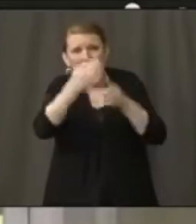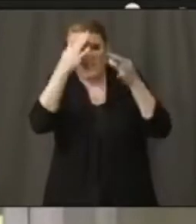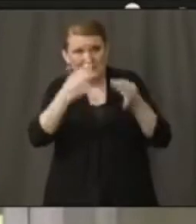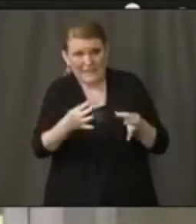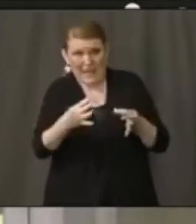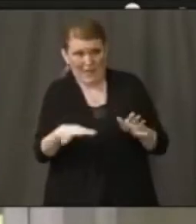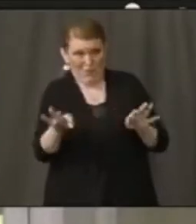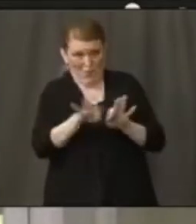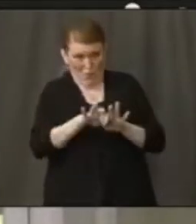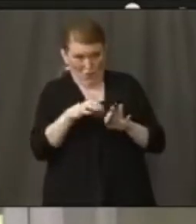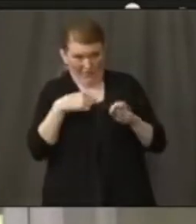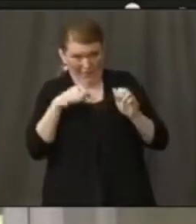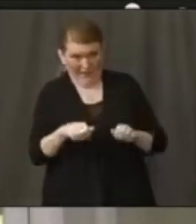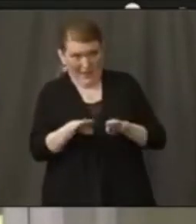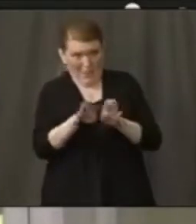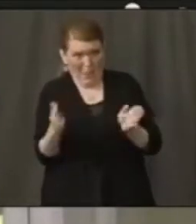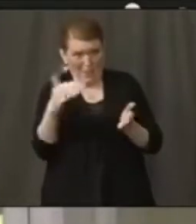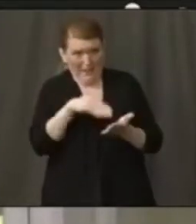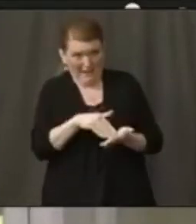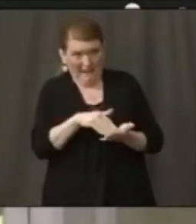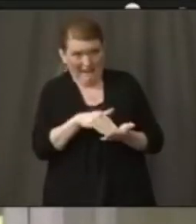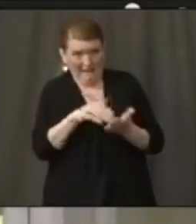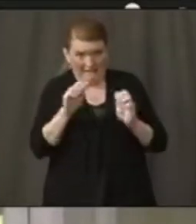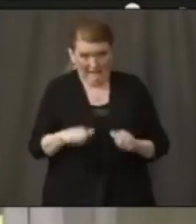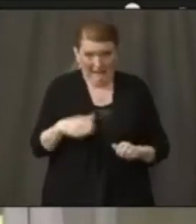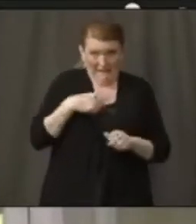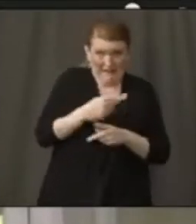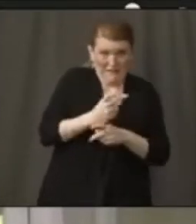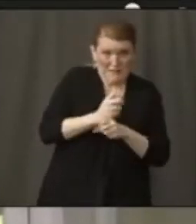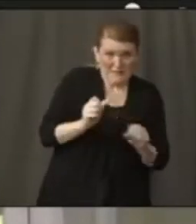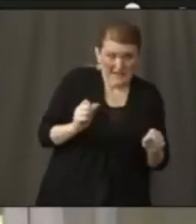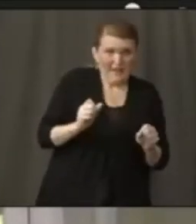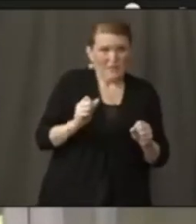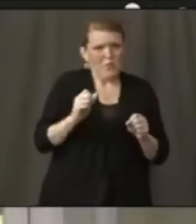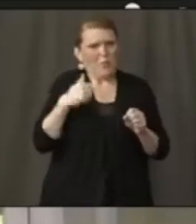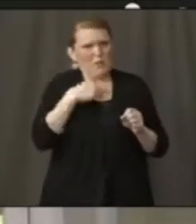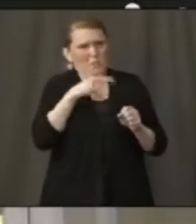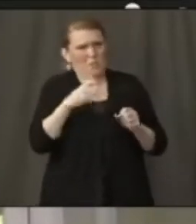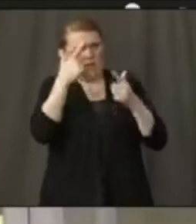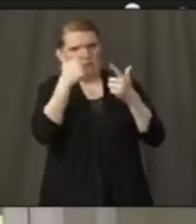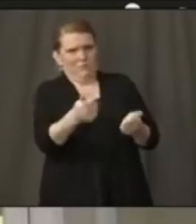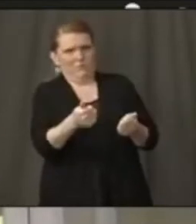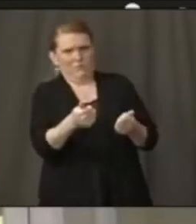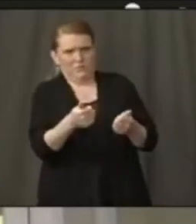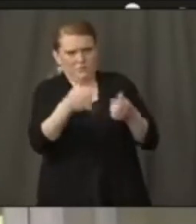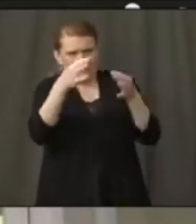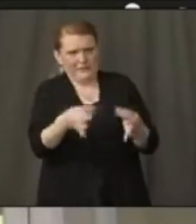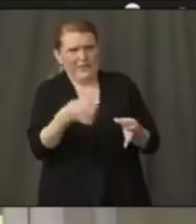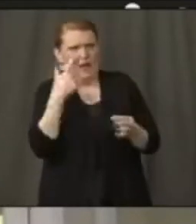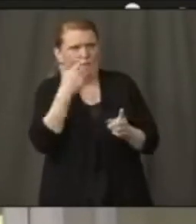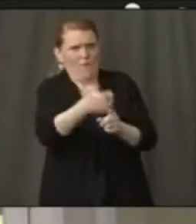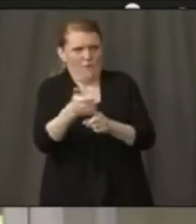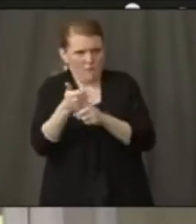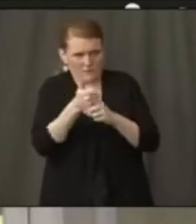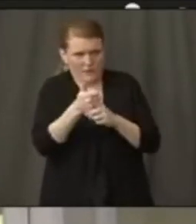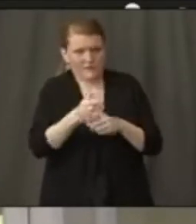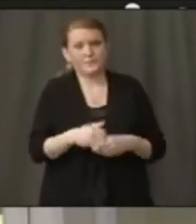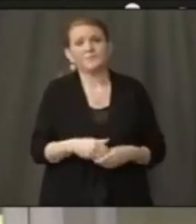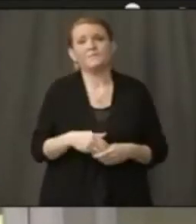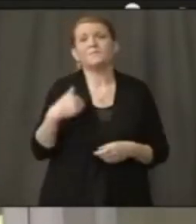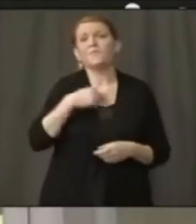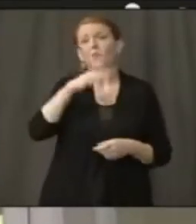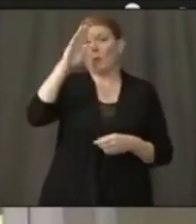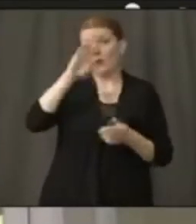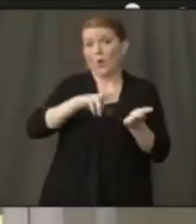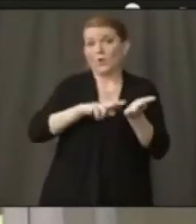nursing homes are overrun with infections, and the priority needs to continue to be to manage that better, to protect our